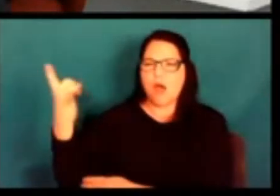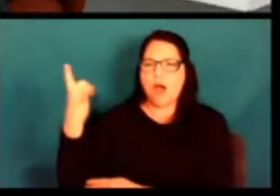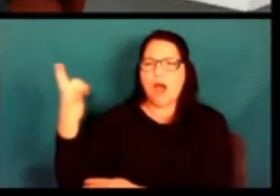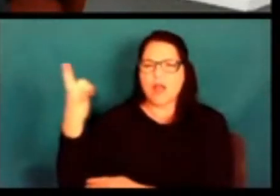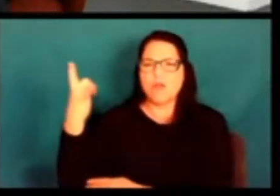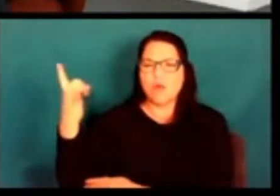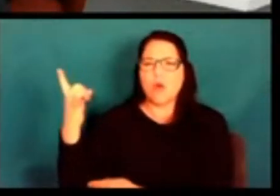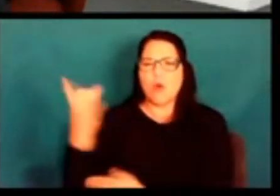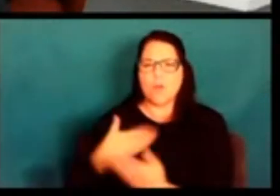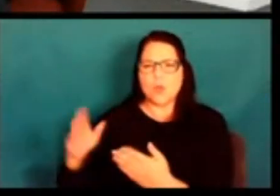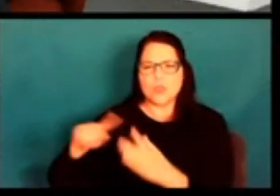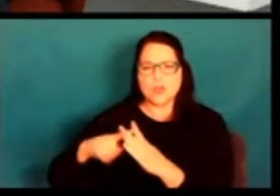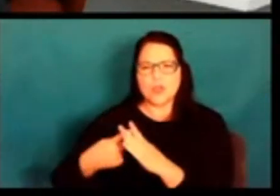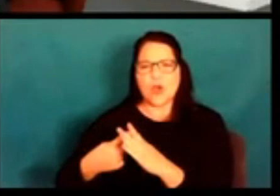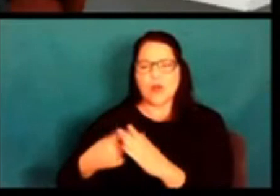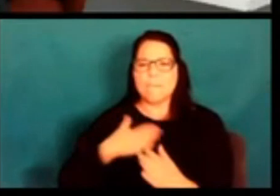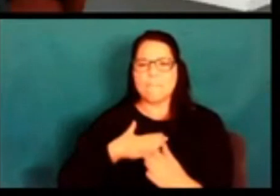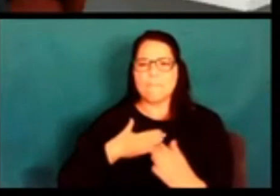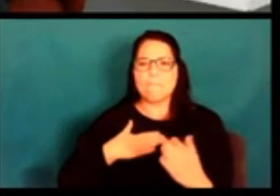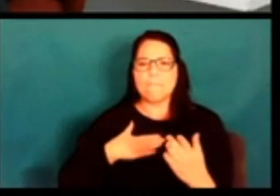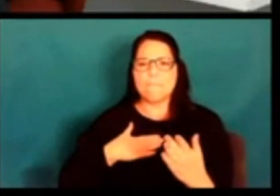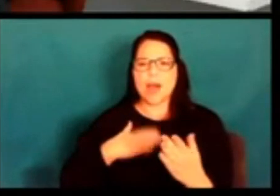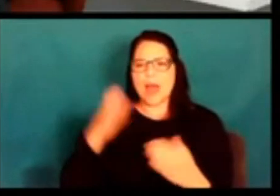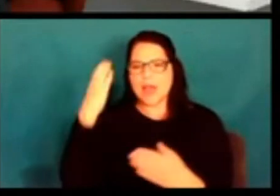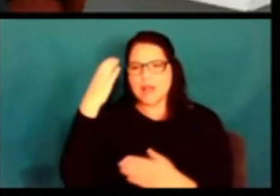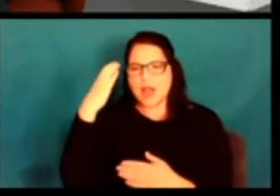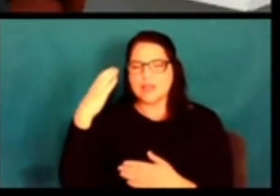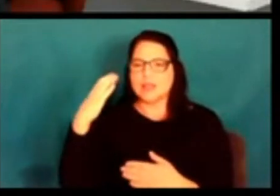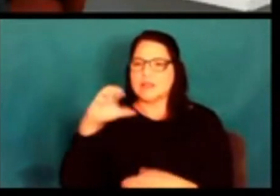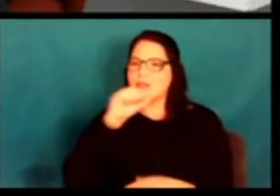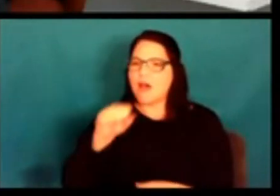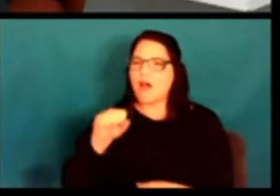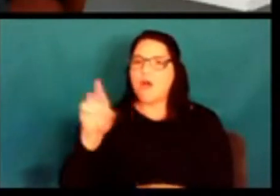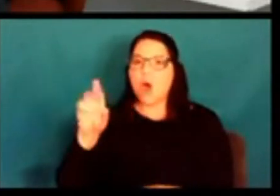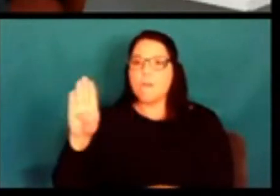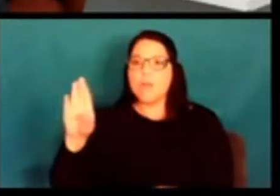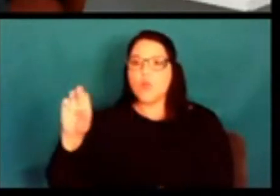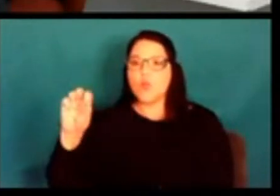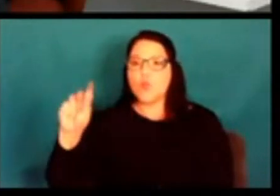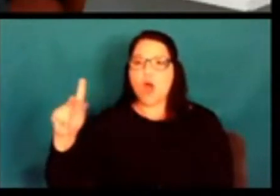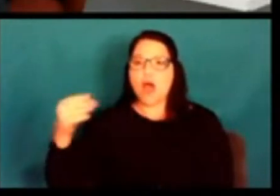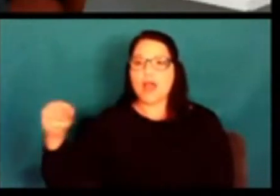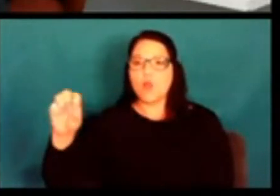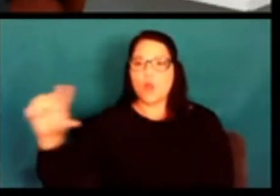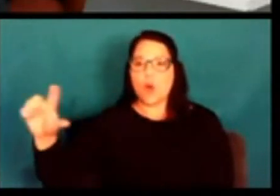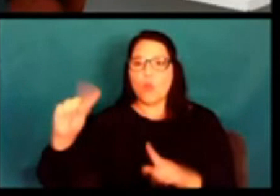just beginning. And I had a cousin who was deep into the R&B rock and roll. She used to take me to the